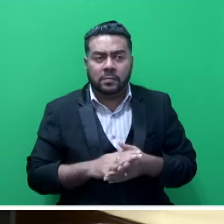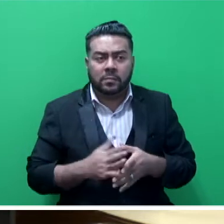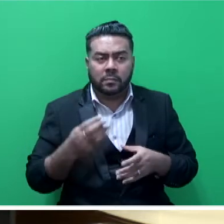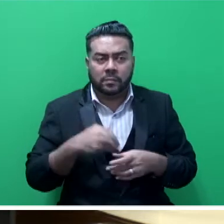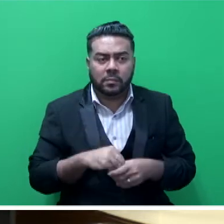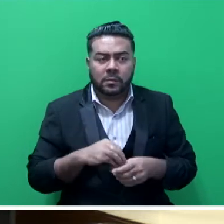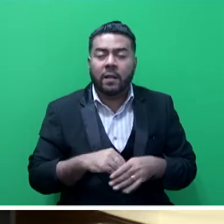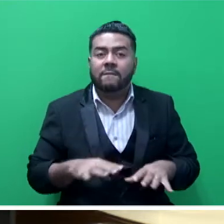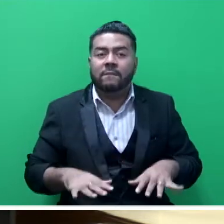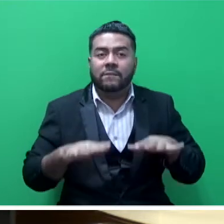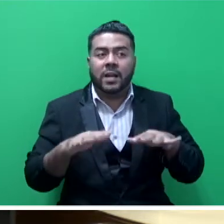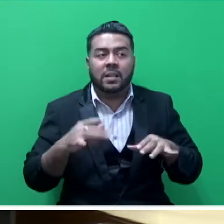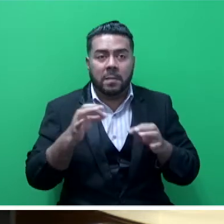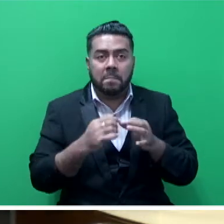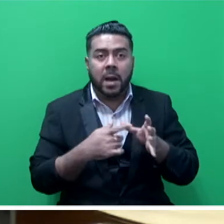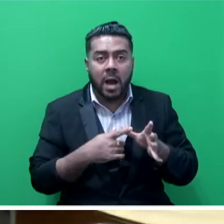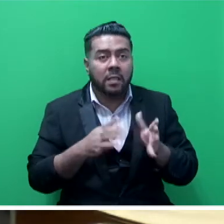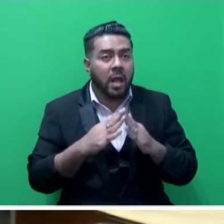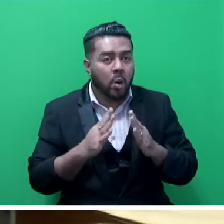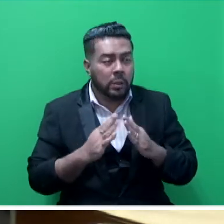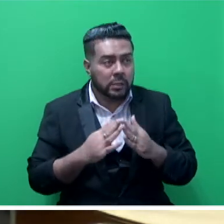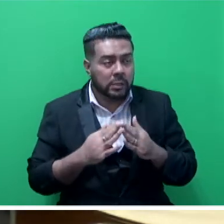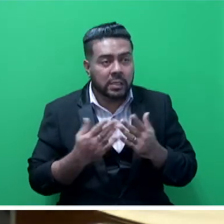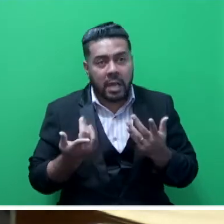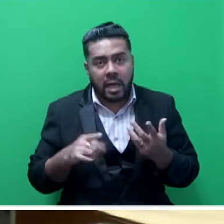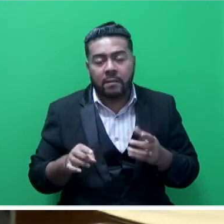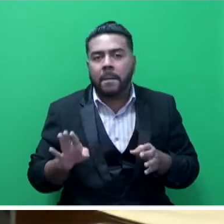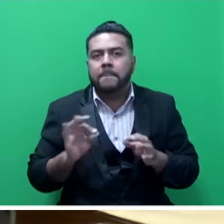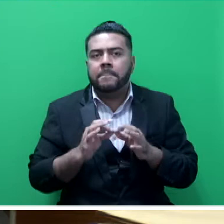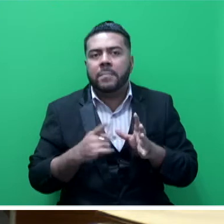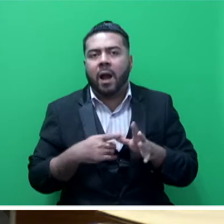with flooding in Ba town in particular, and therefore Ba River.